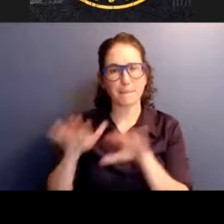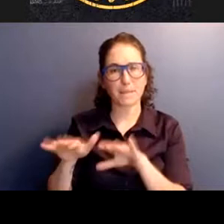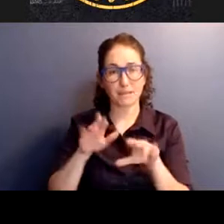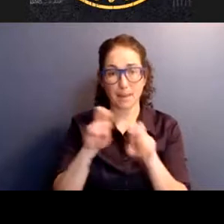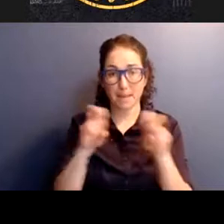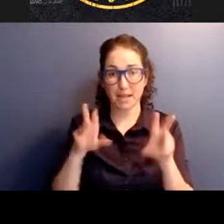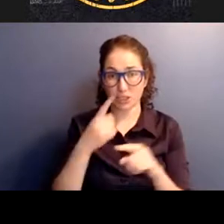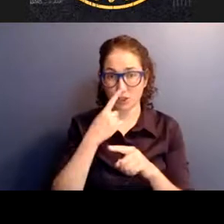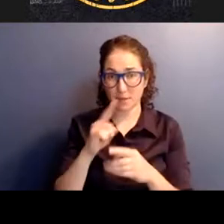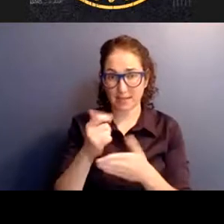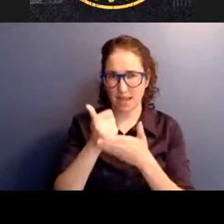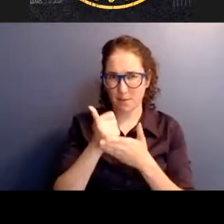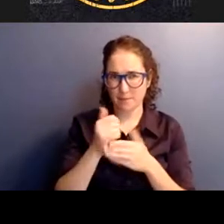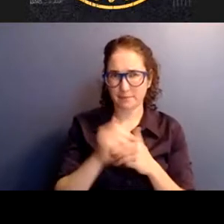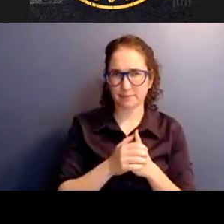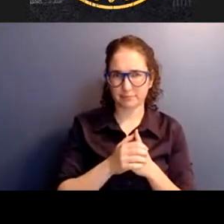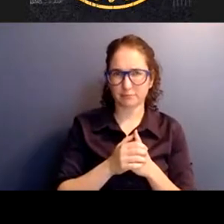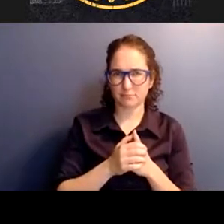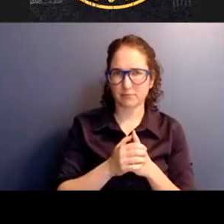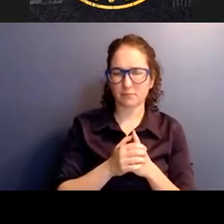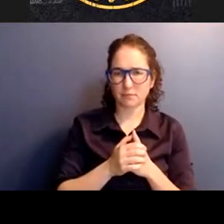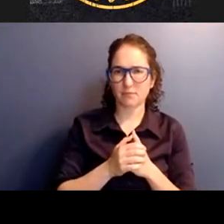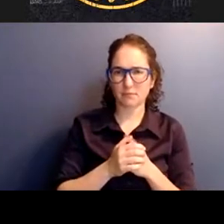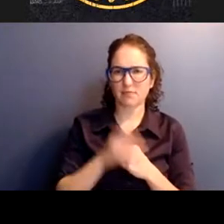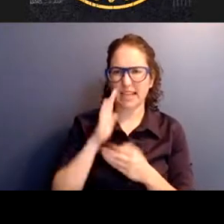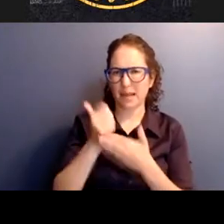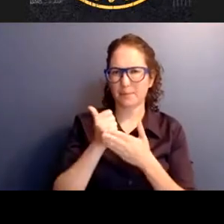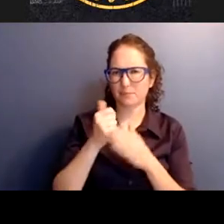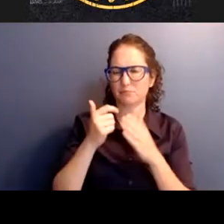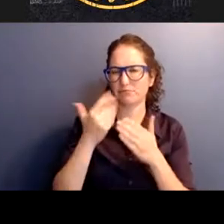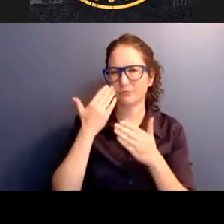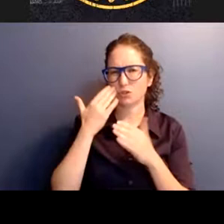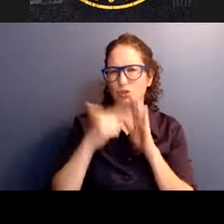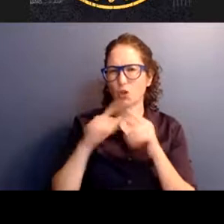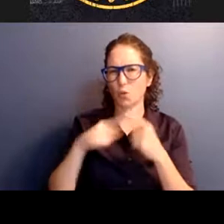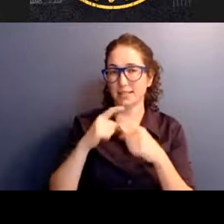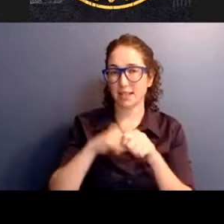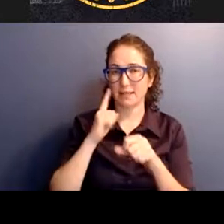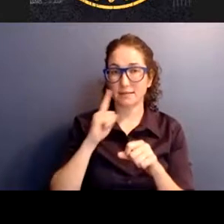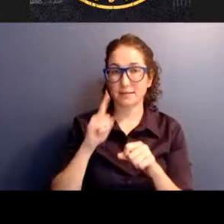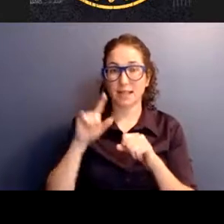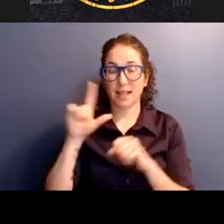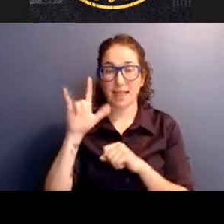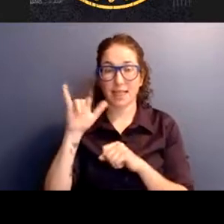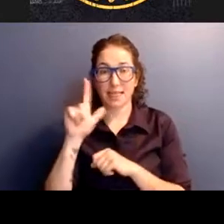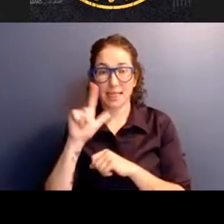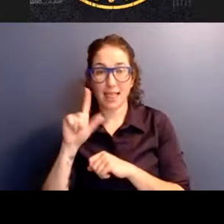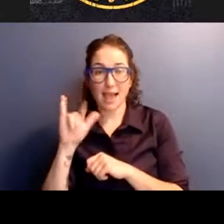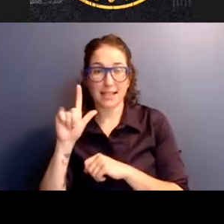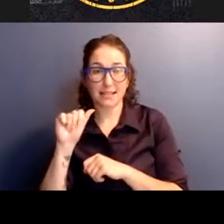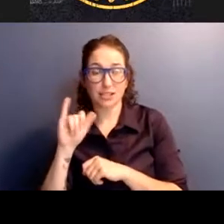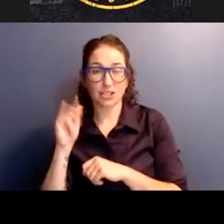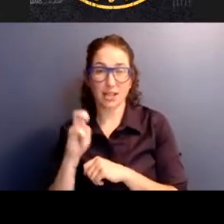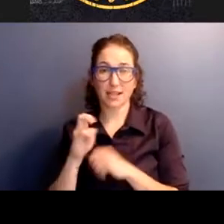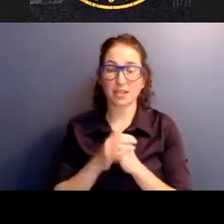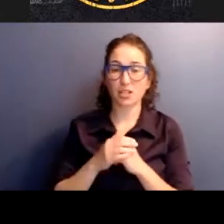please help me indicate to everybody when it's time to move? Little Liza Jane, streetcar runs